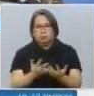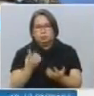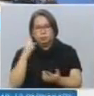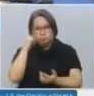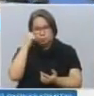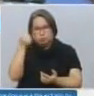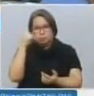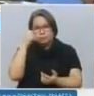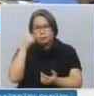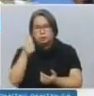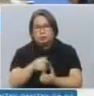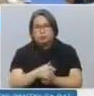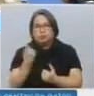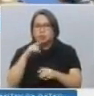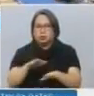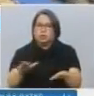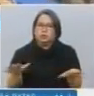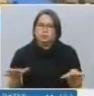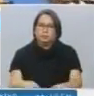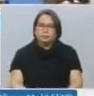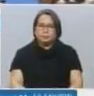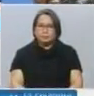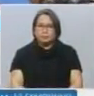tomorrow for our children.